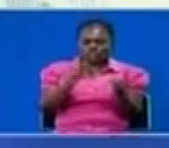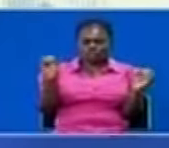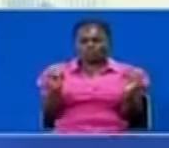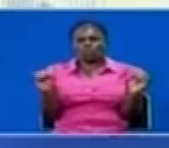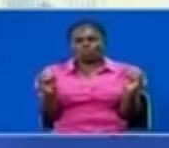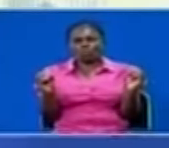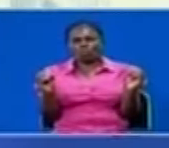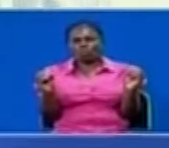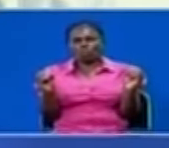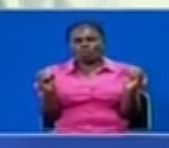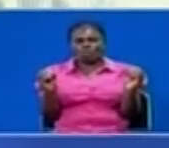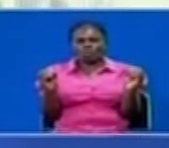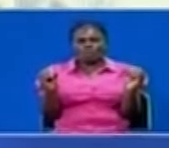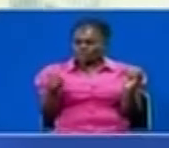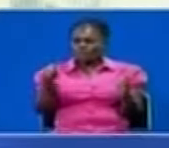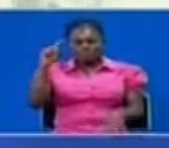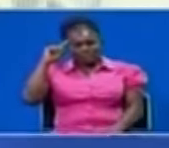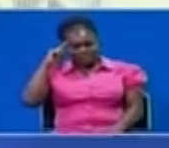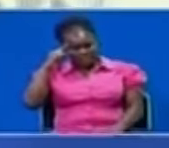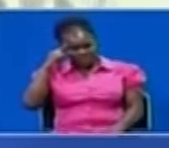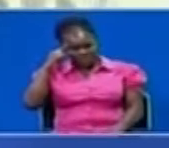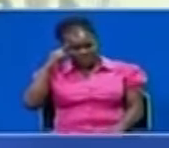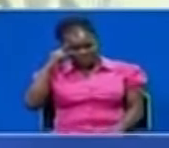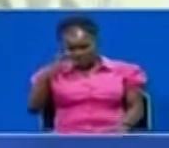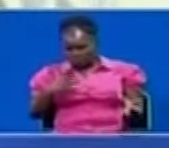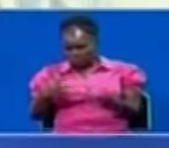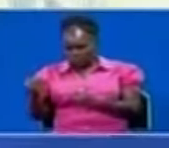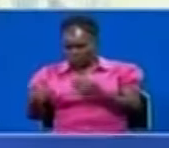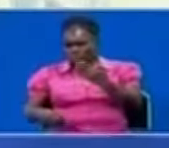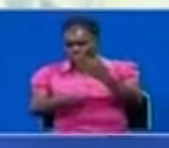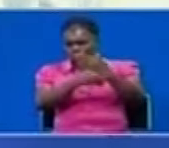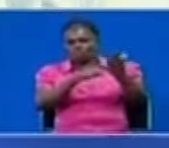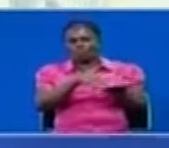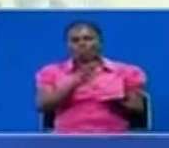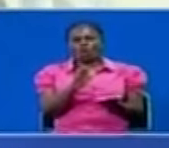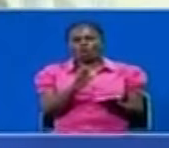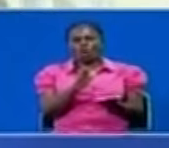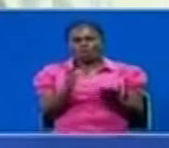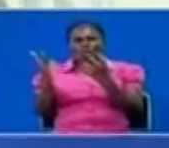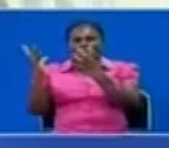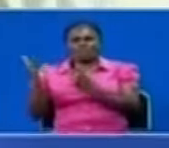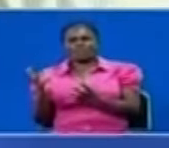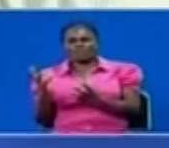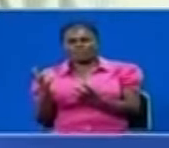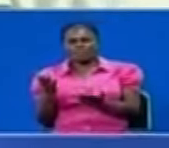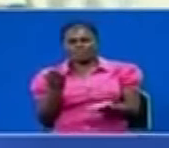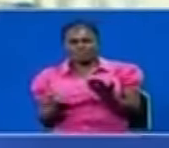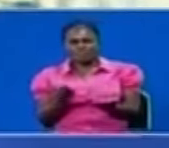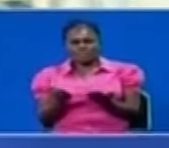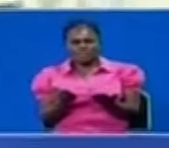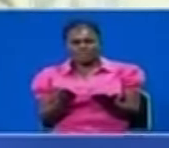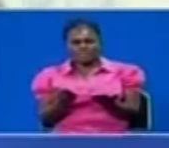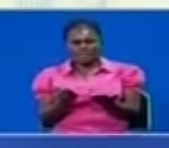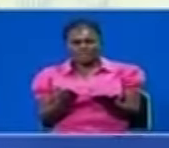biology. Now, can you imagine we're going to add onto that load maybe a